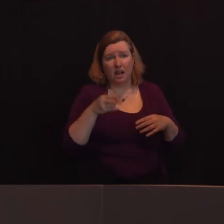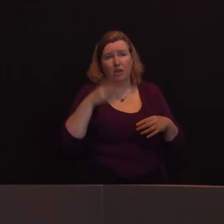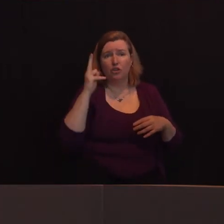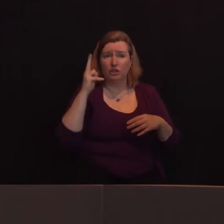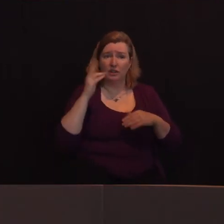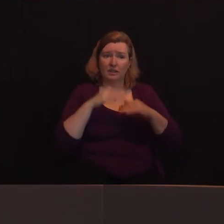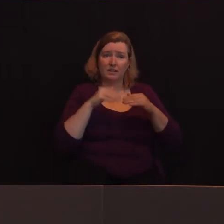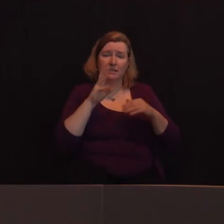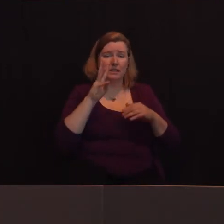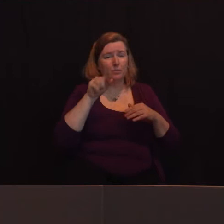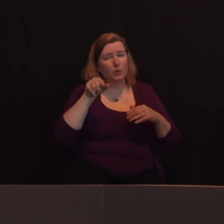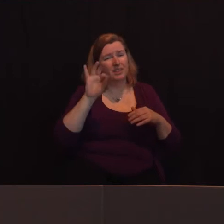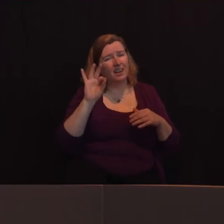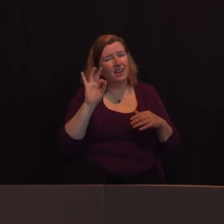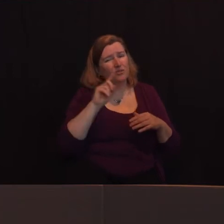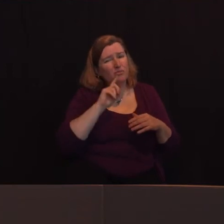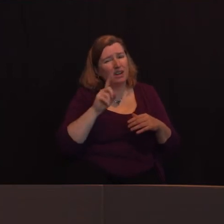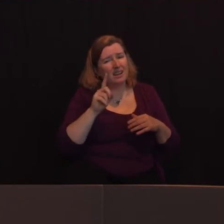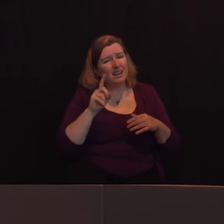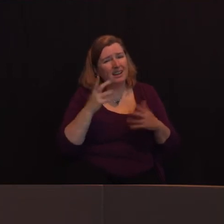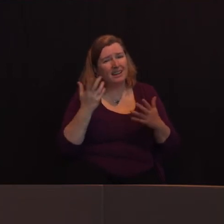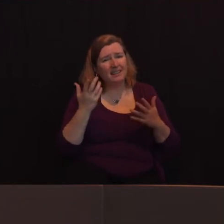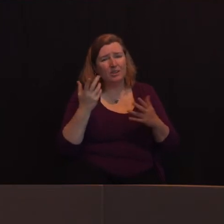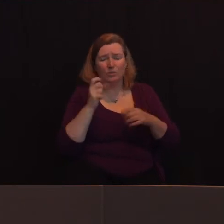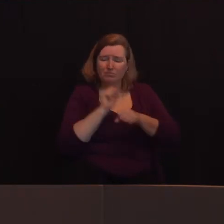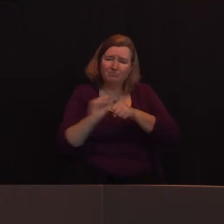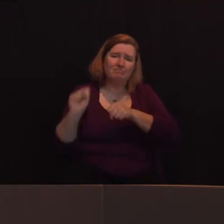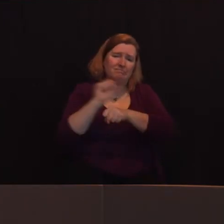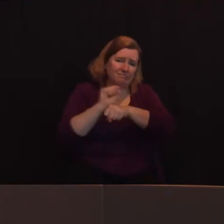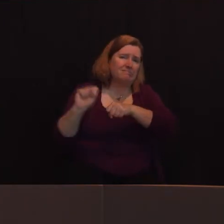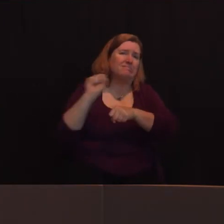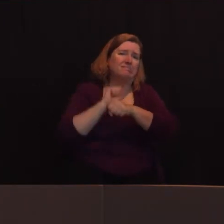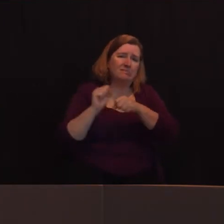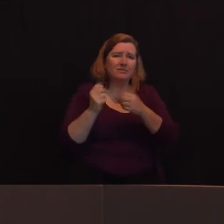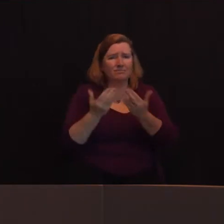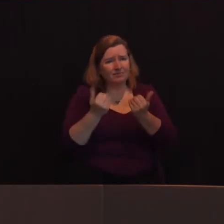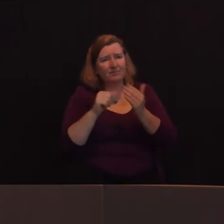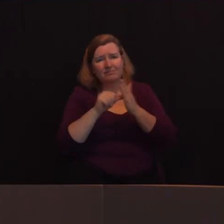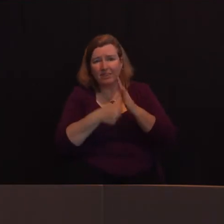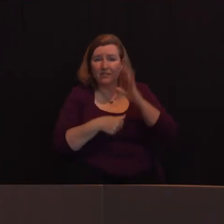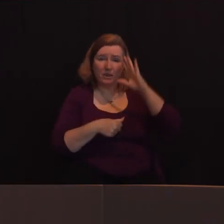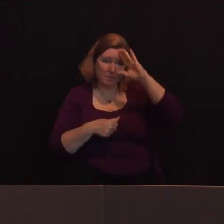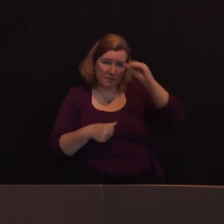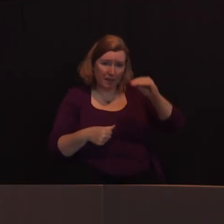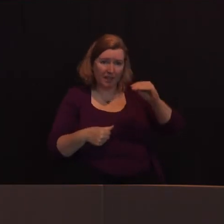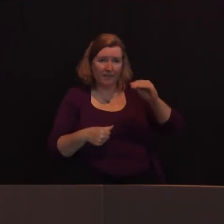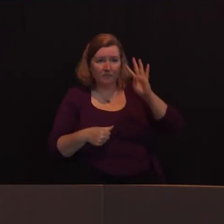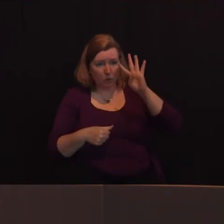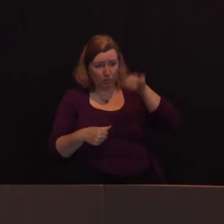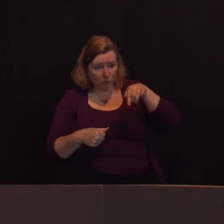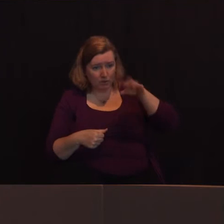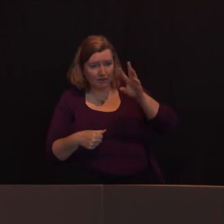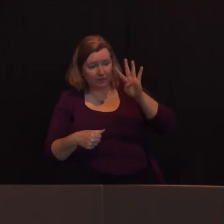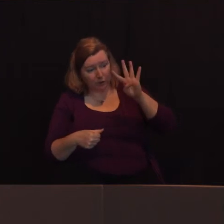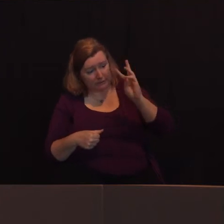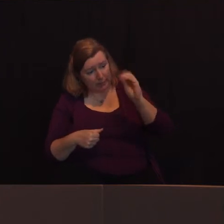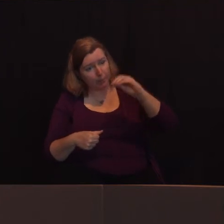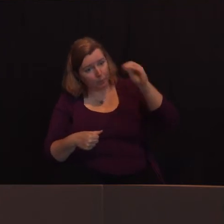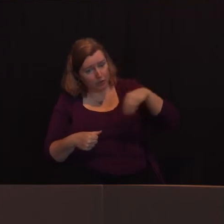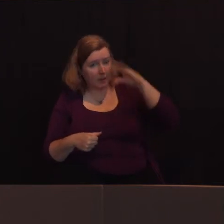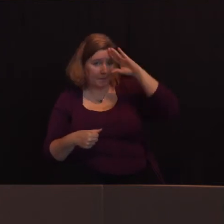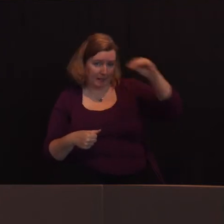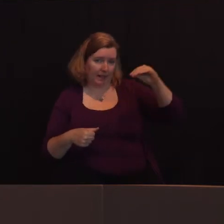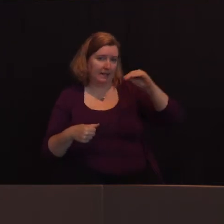hard on that. I have to go back to the men. 46% of the